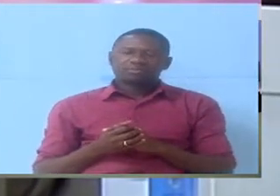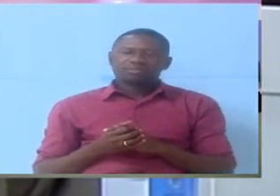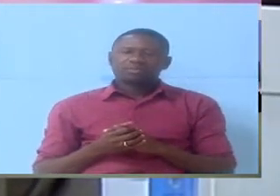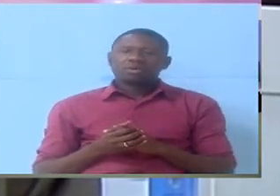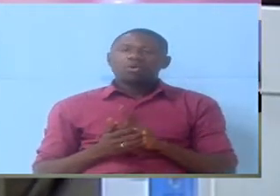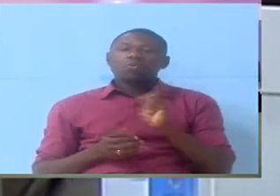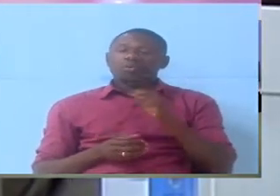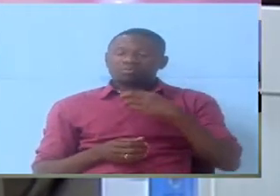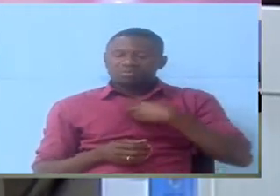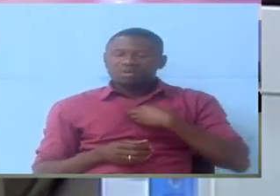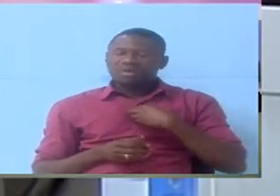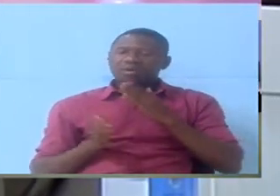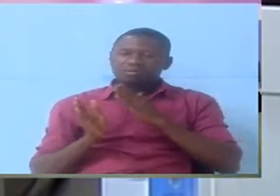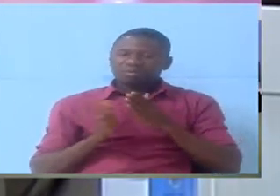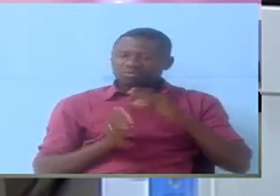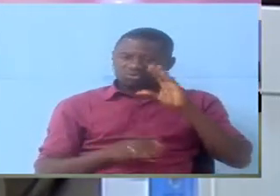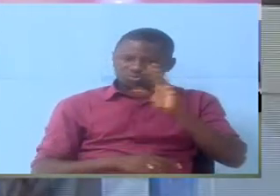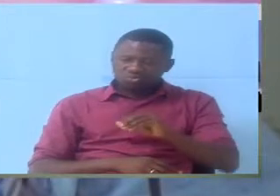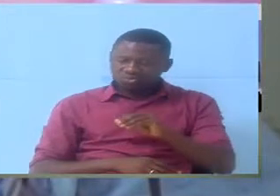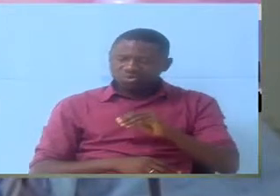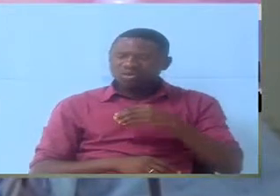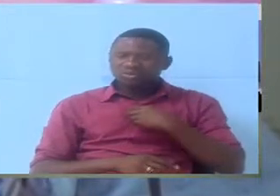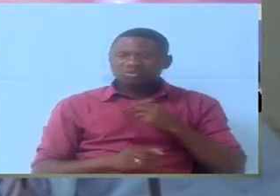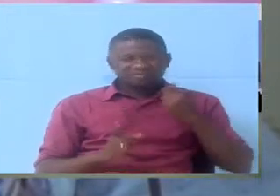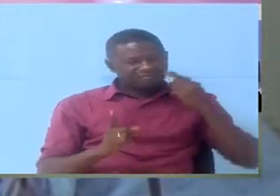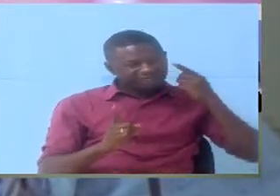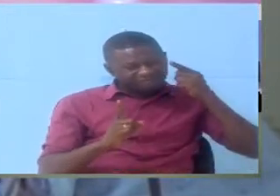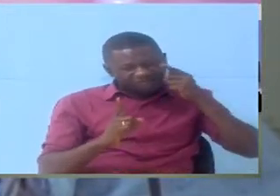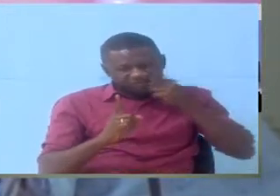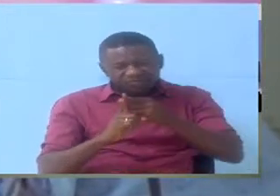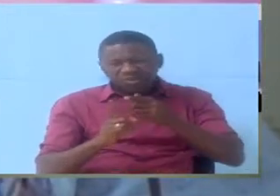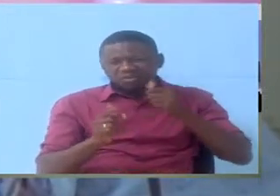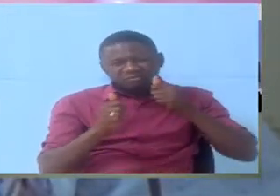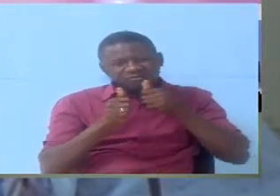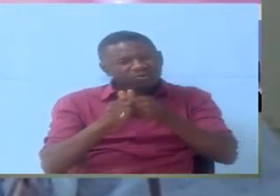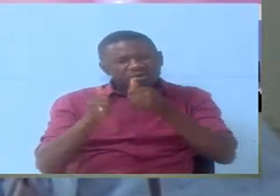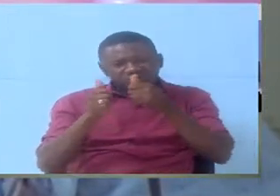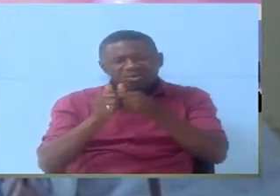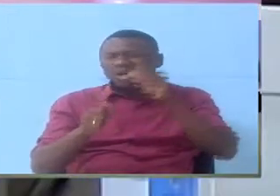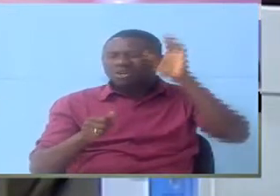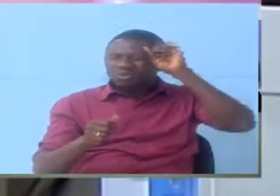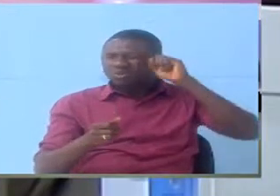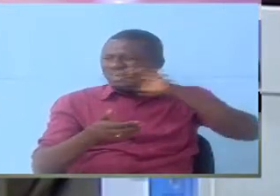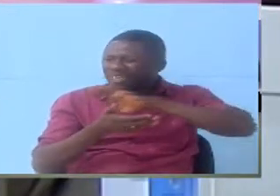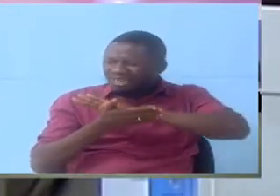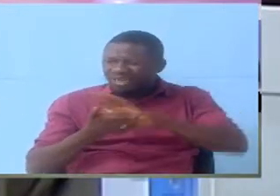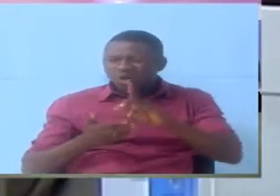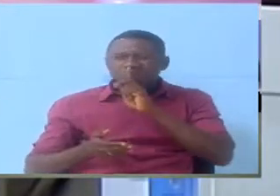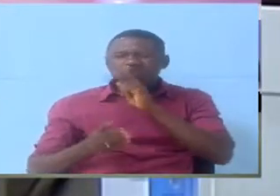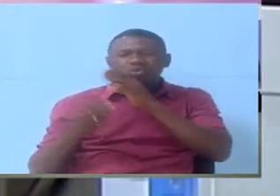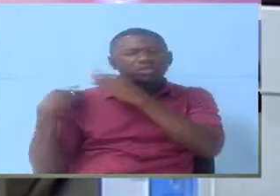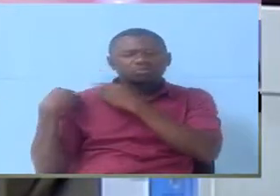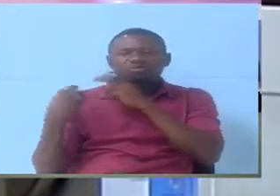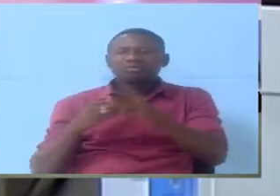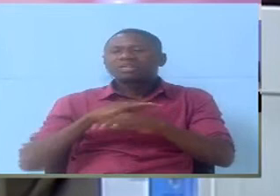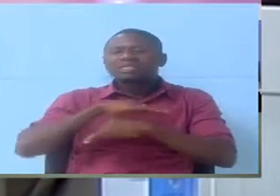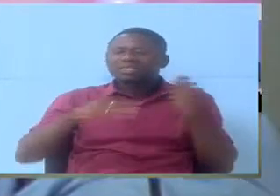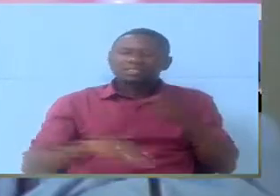What I wanted to do is to follow it up and know who committed this crime. That's all what I was doing.